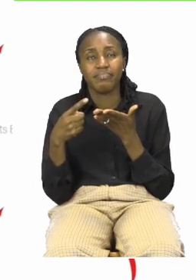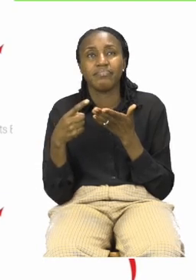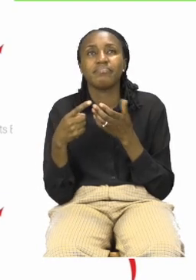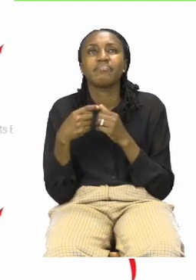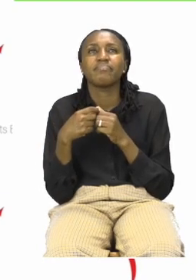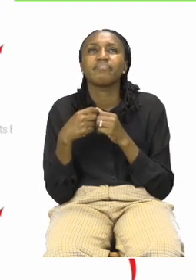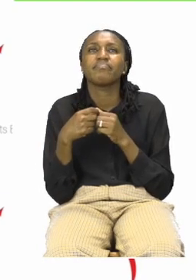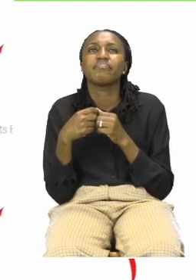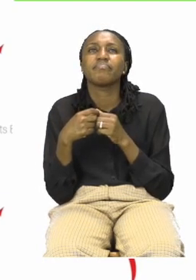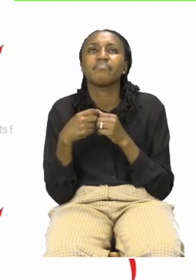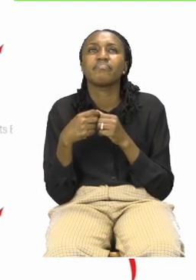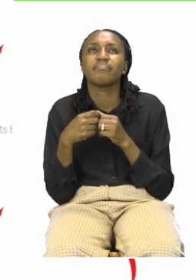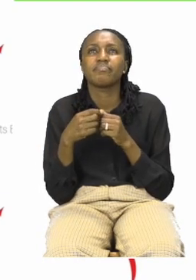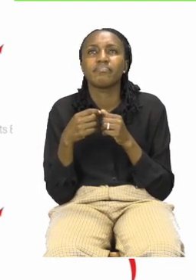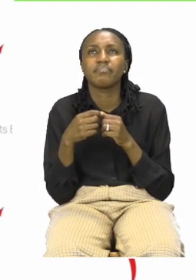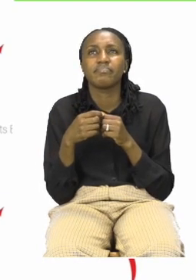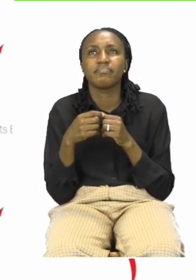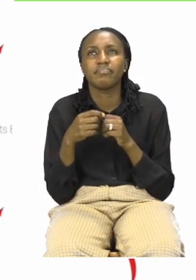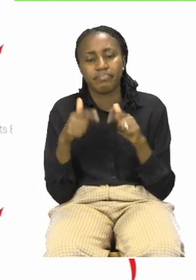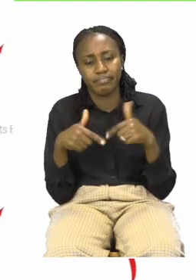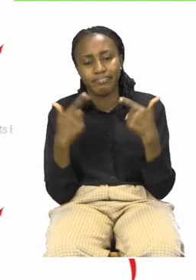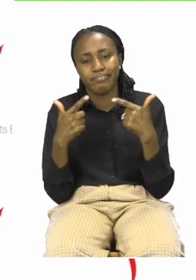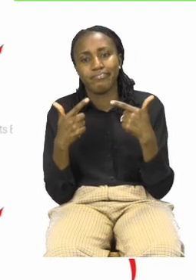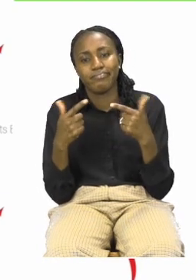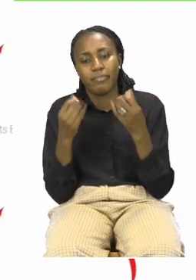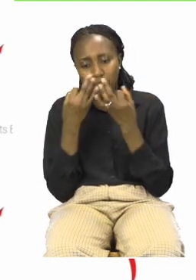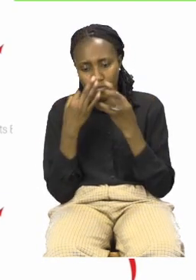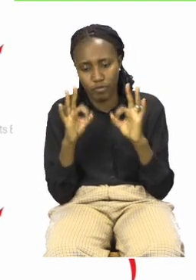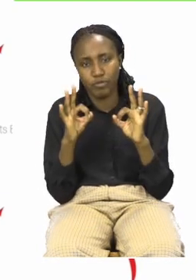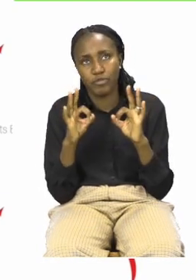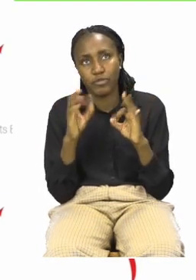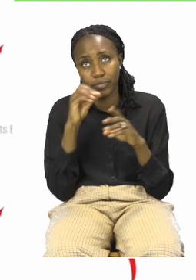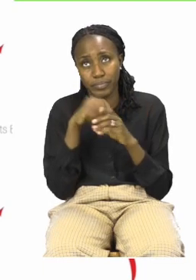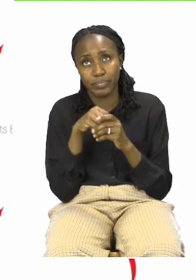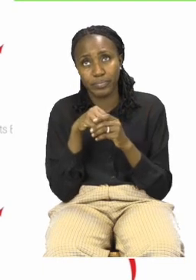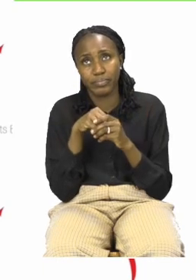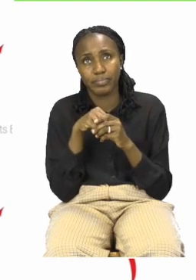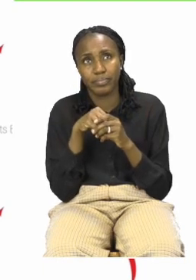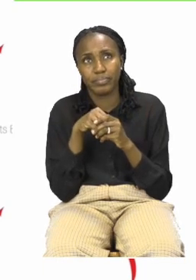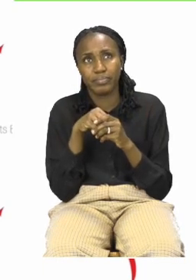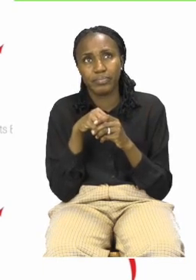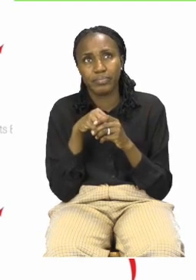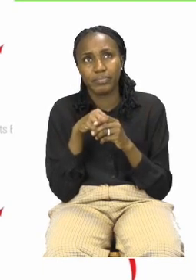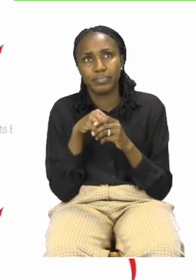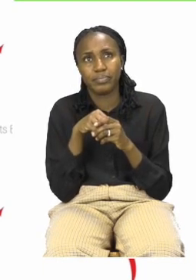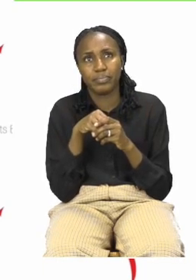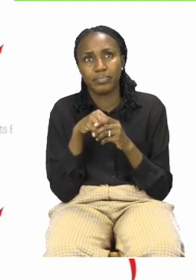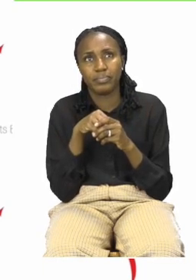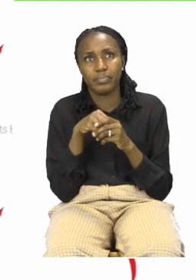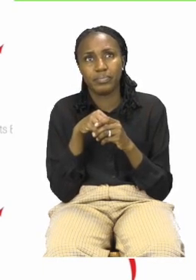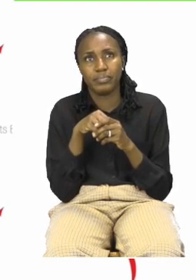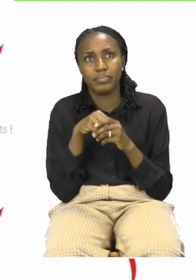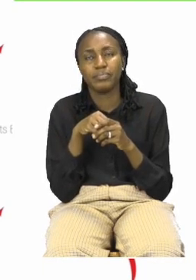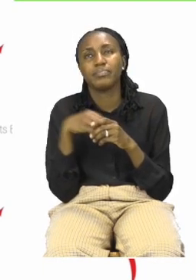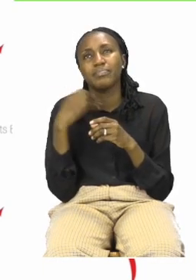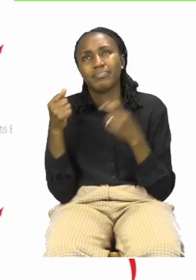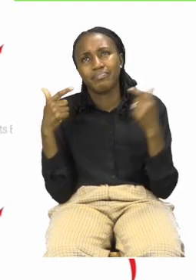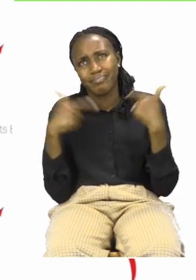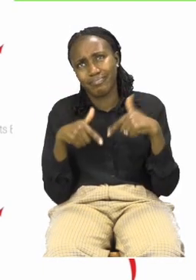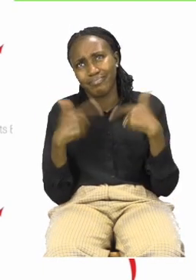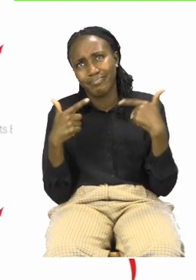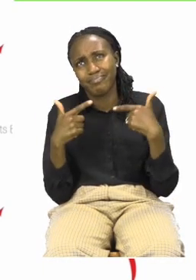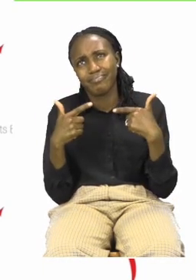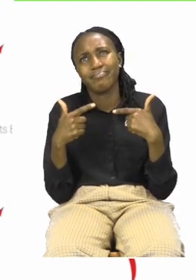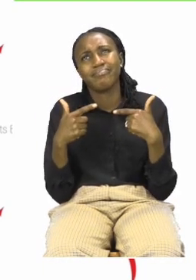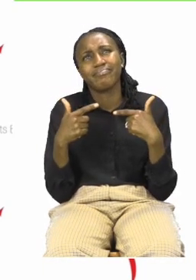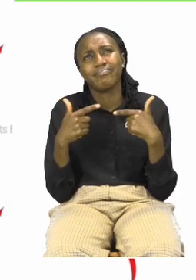They can go and play at some of the courses for free, and then they will have a league game and